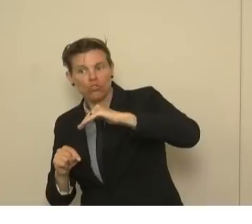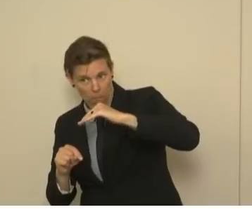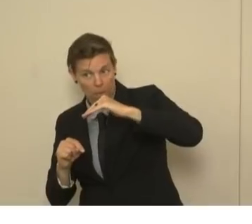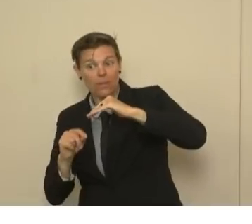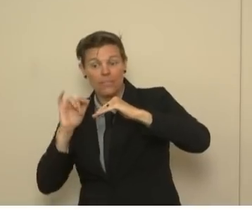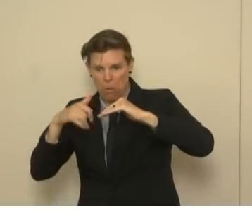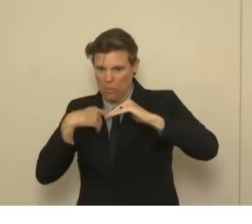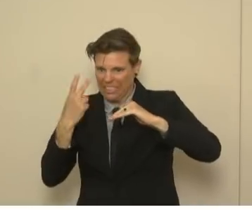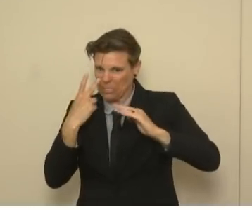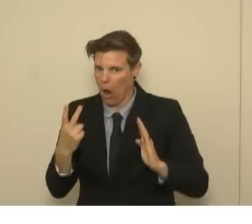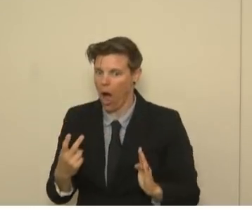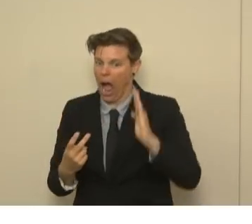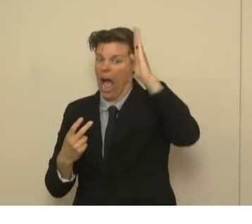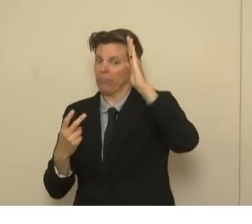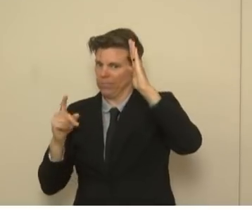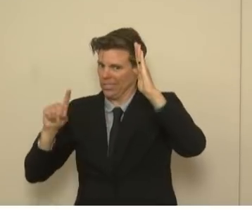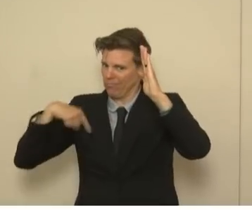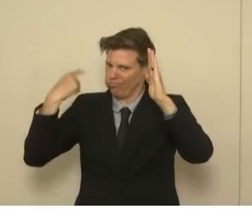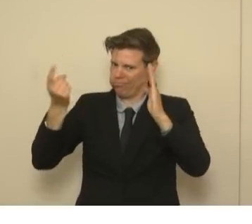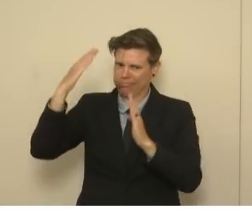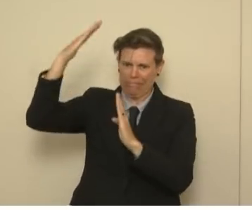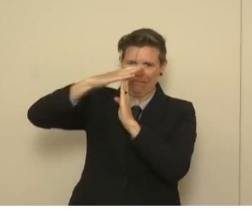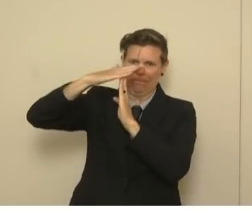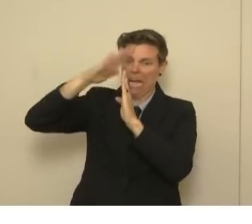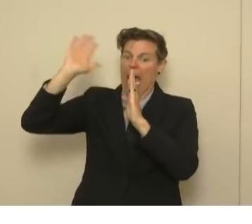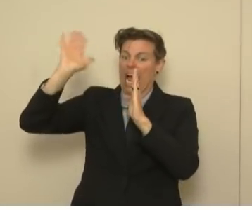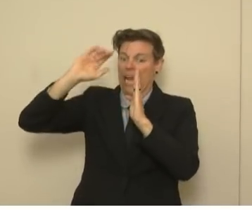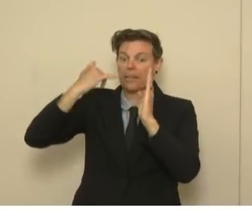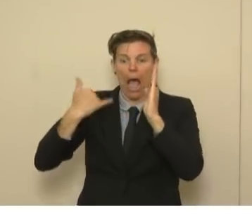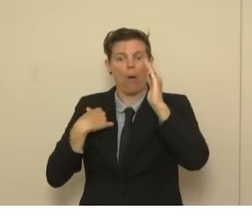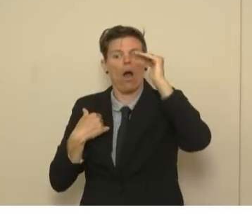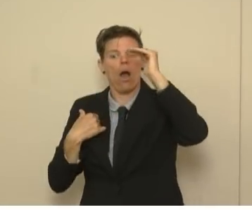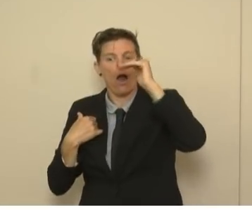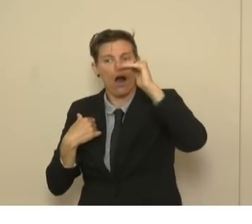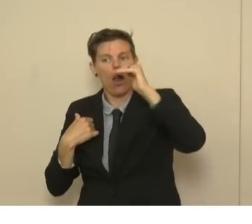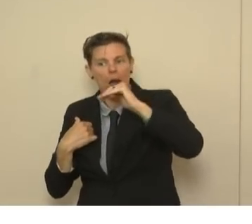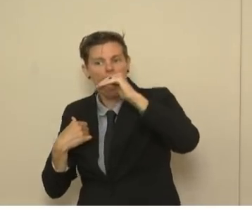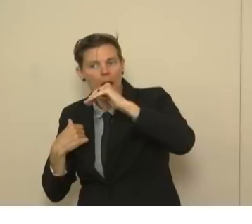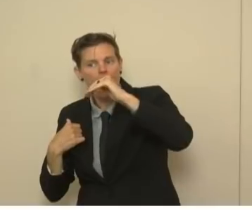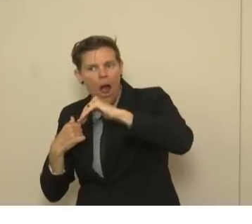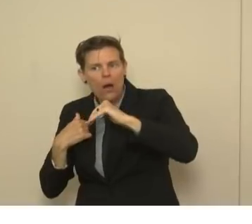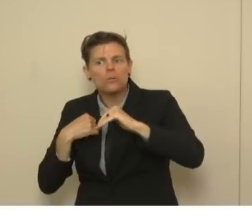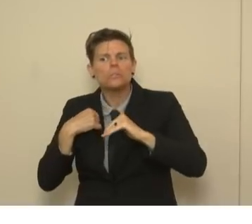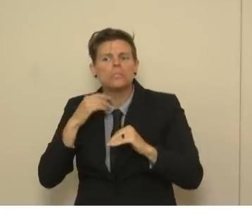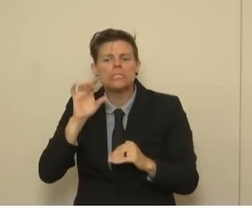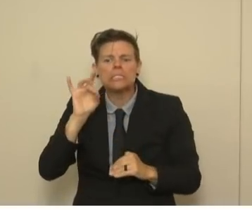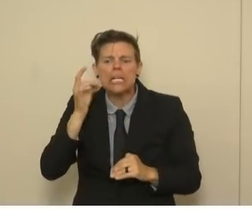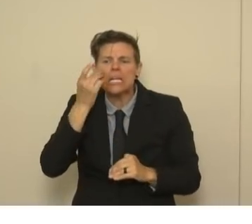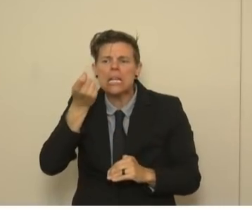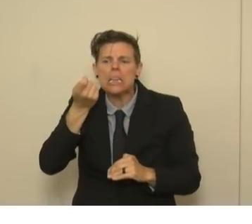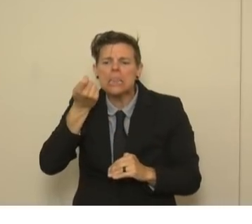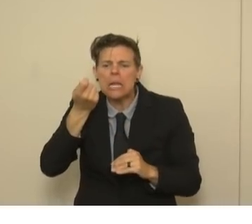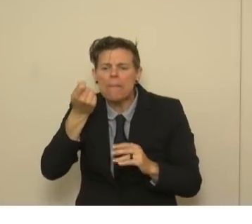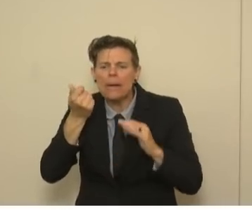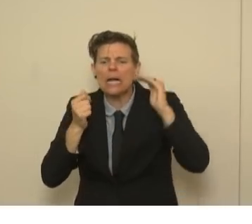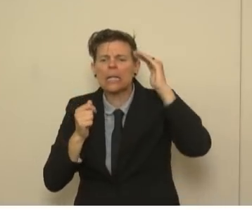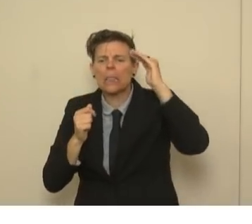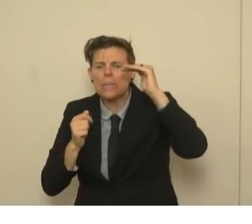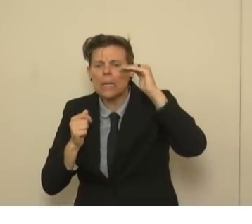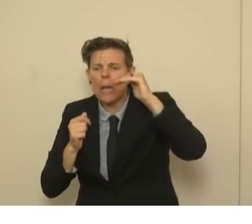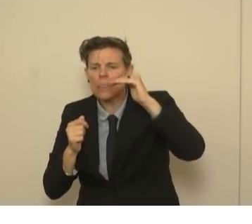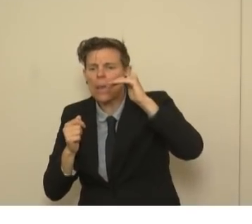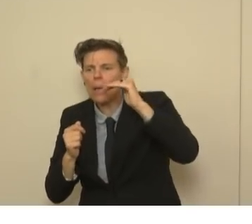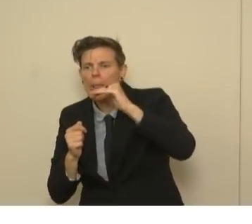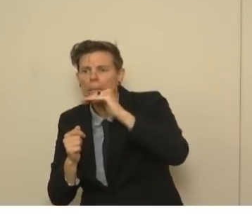And we're really dropping. There's a little divot there from a couple days where we did a few less specimen